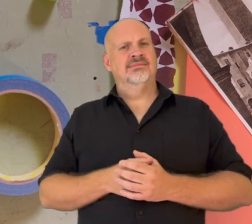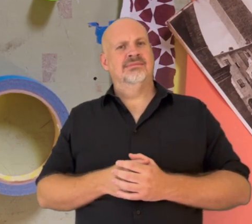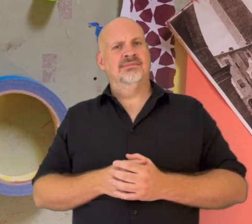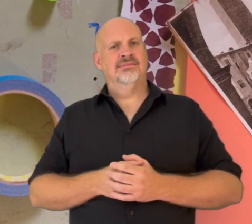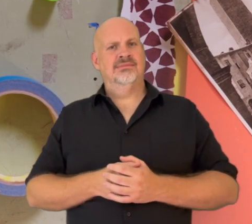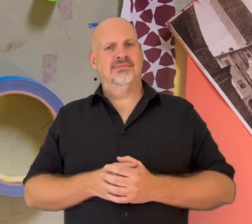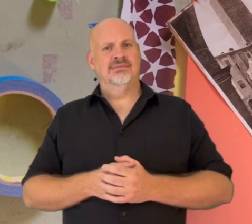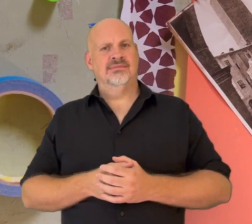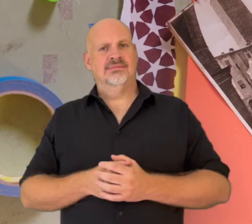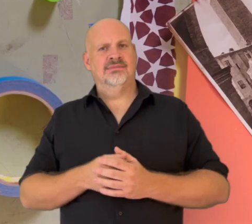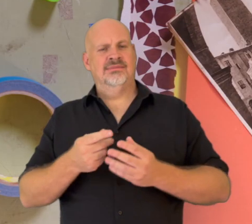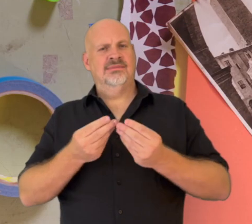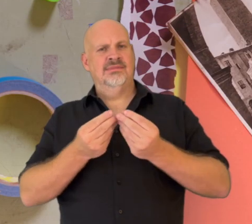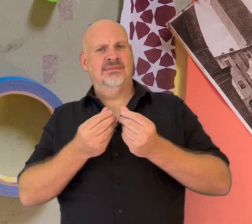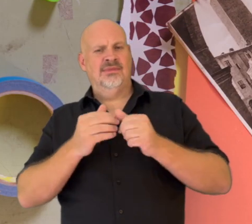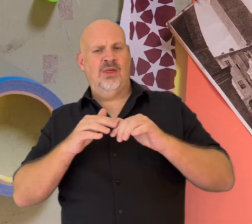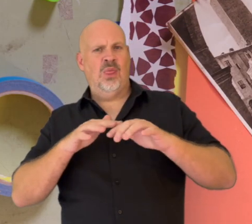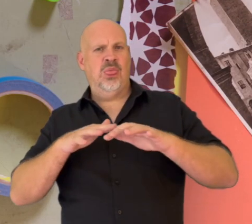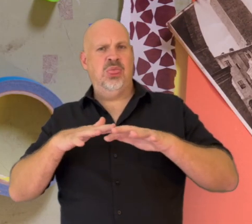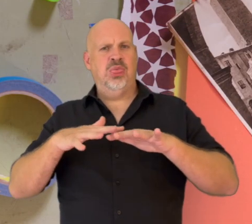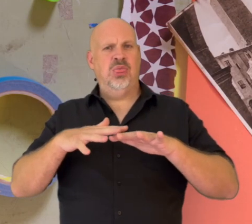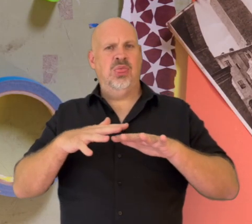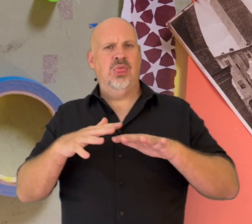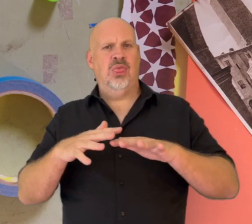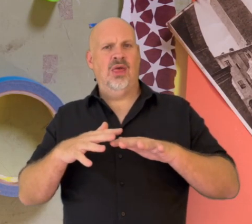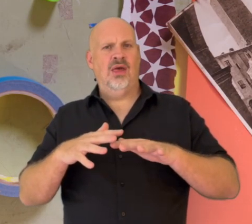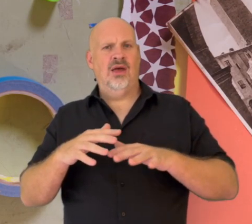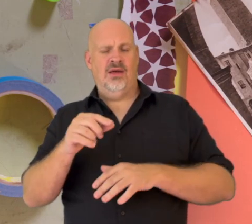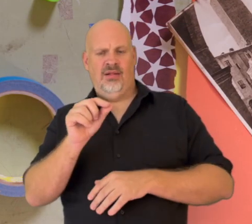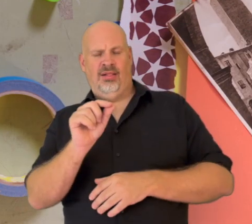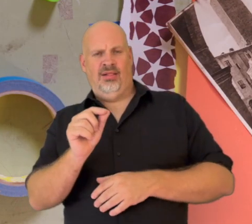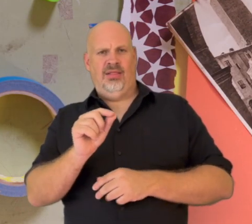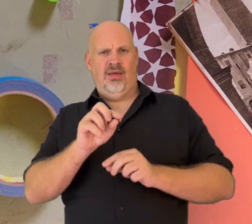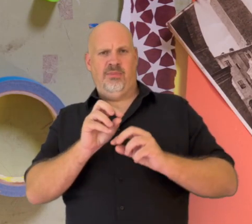the way liquids are a bit unruly.